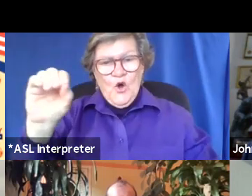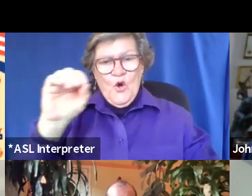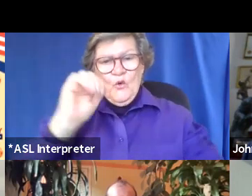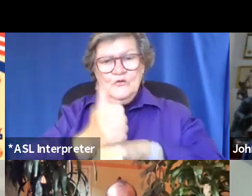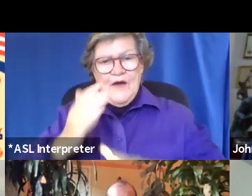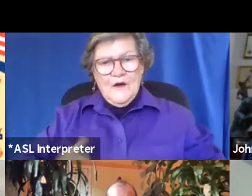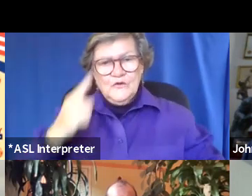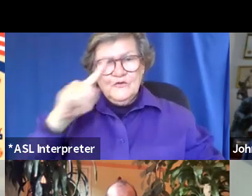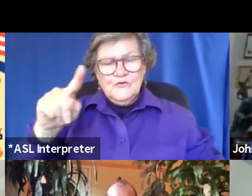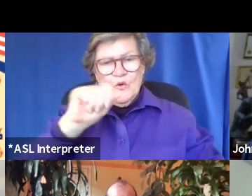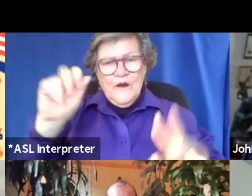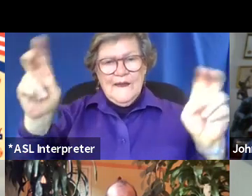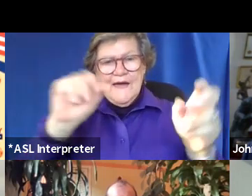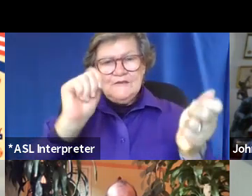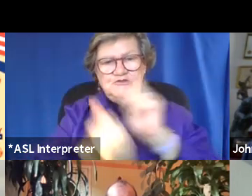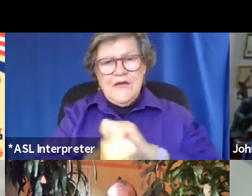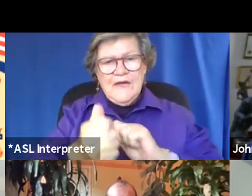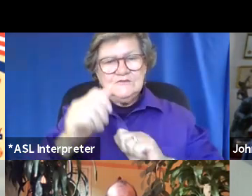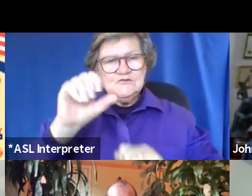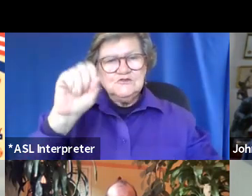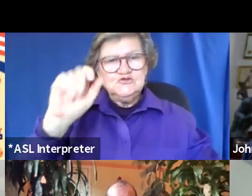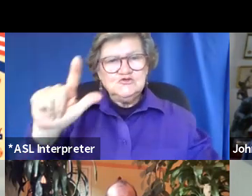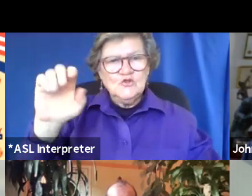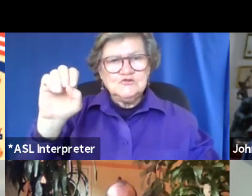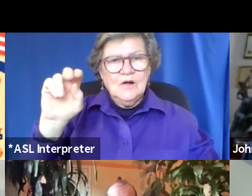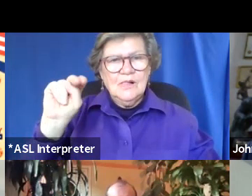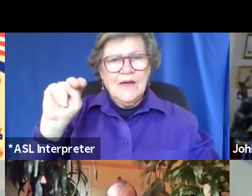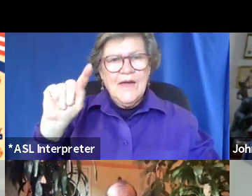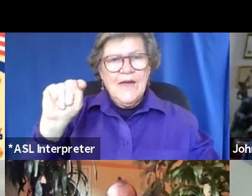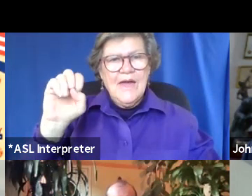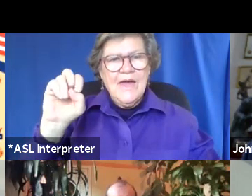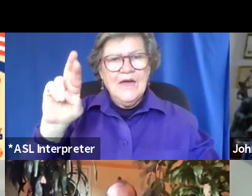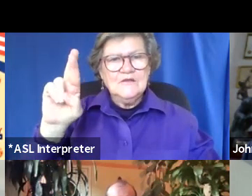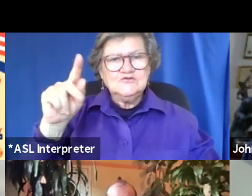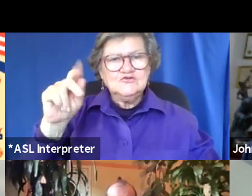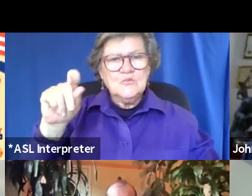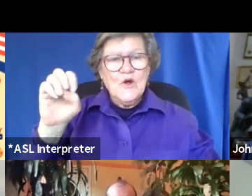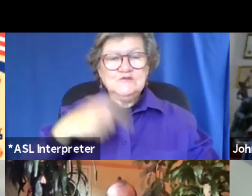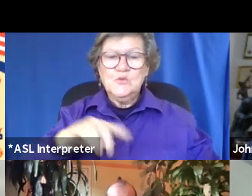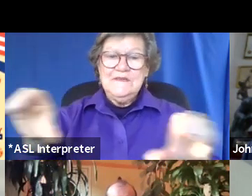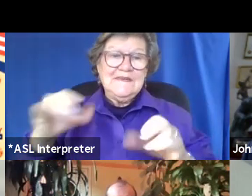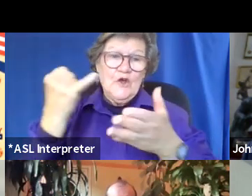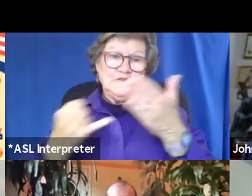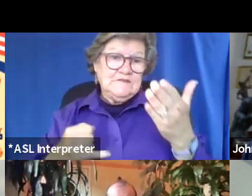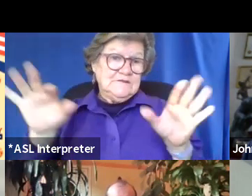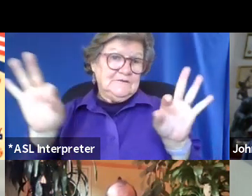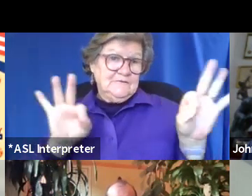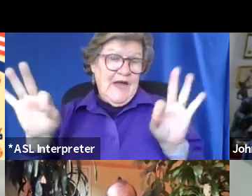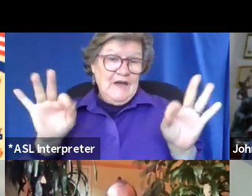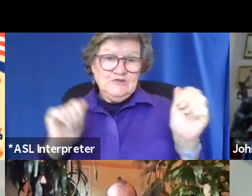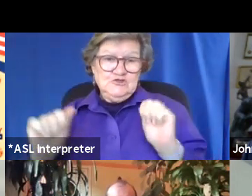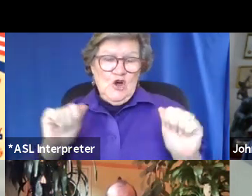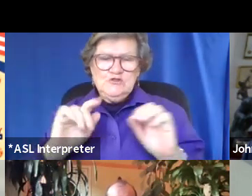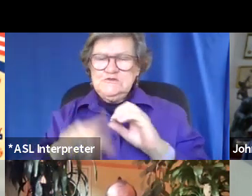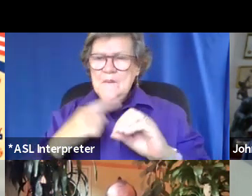called Unchained. It was a social enterprise. We actually did artistic fashion shows across the nation that told the story of human